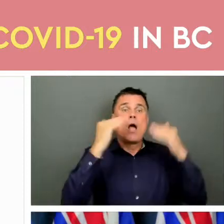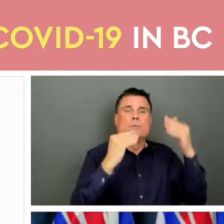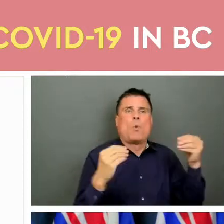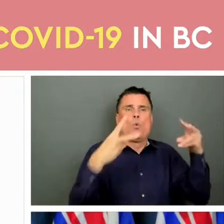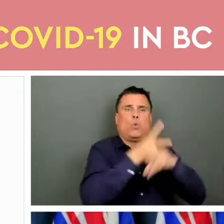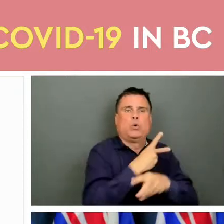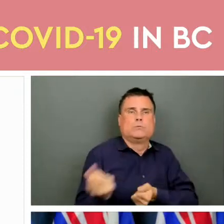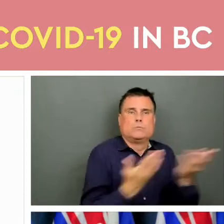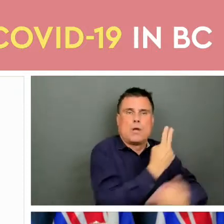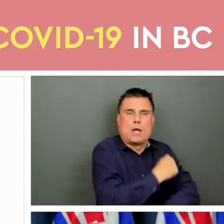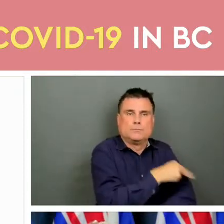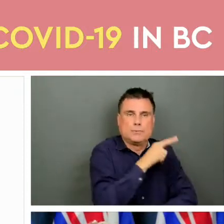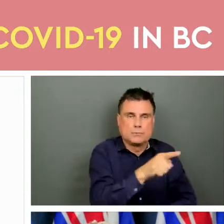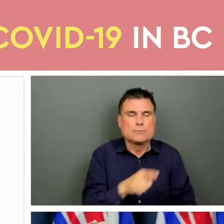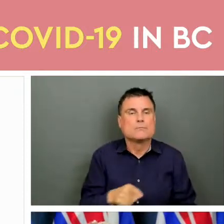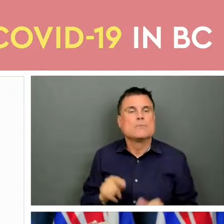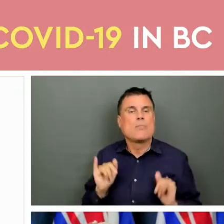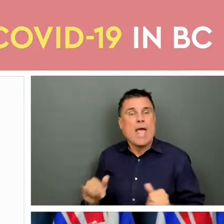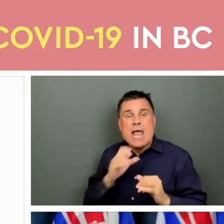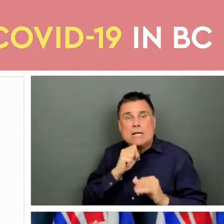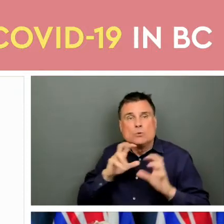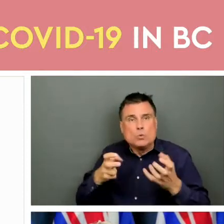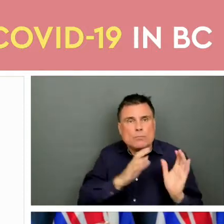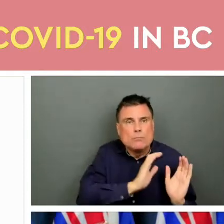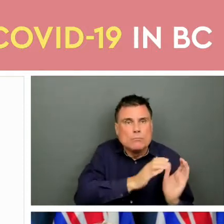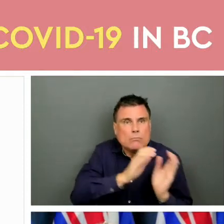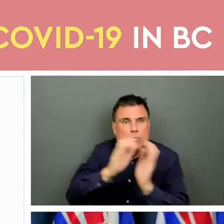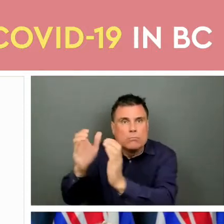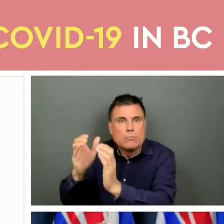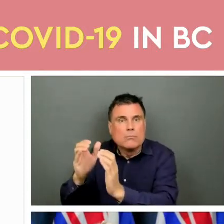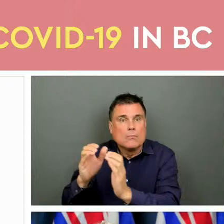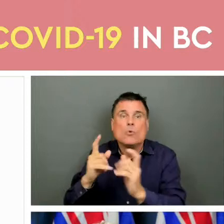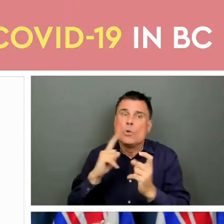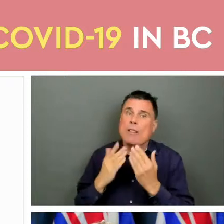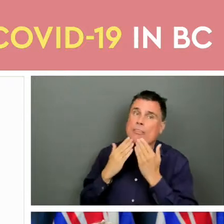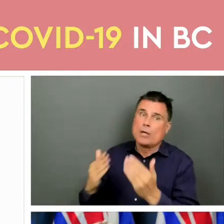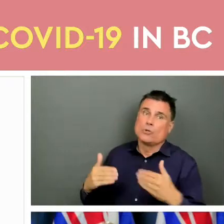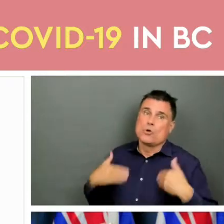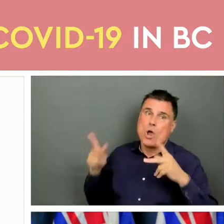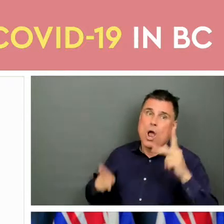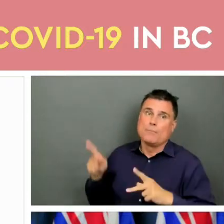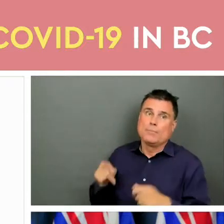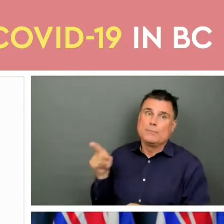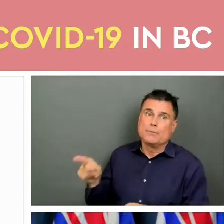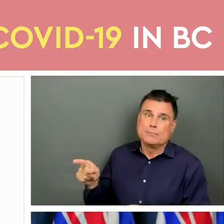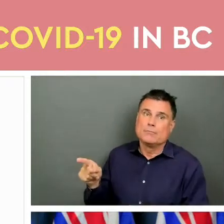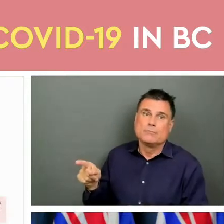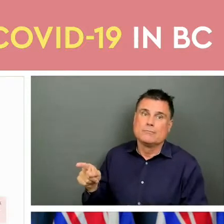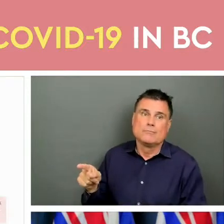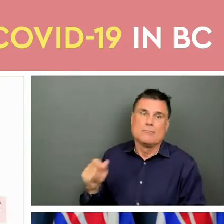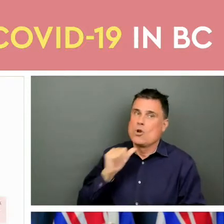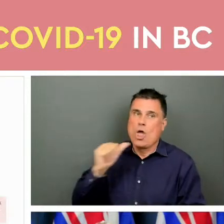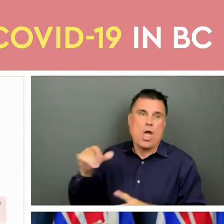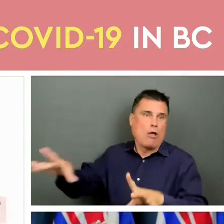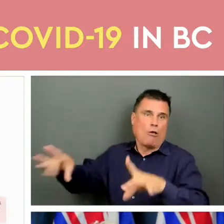So thankfully, young children in particular are underrepresented in illness with COVID.